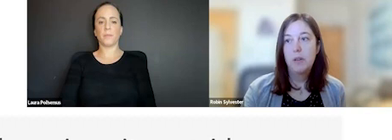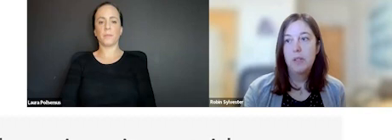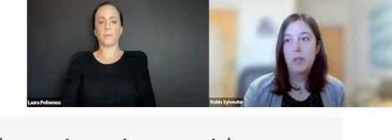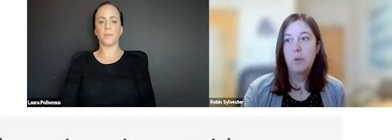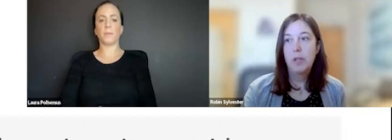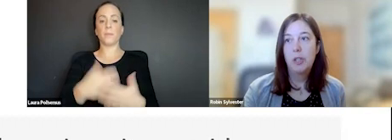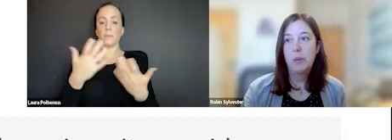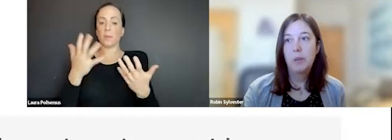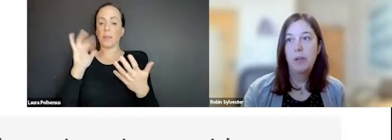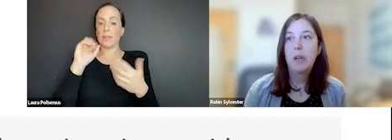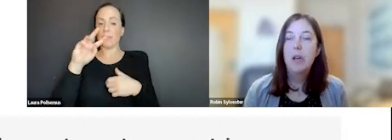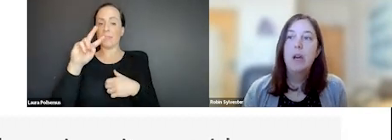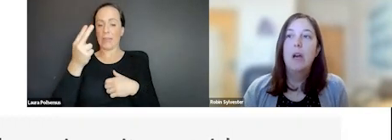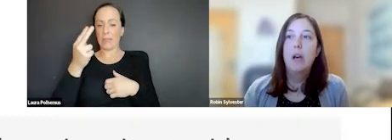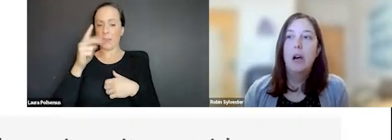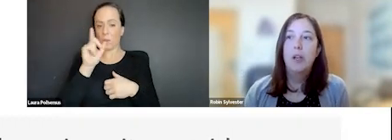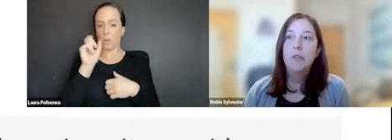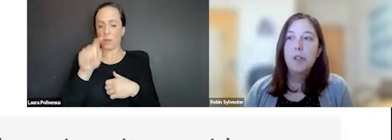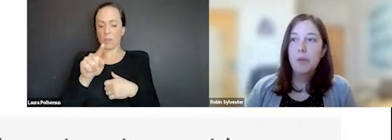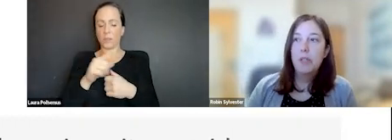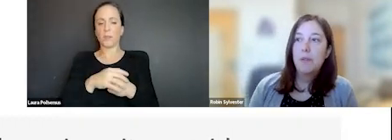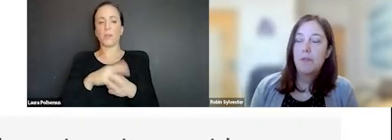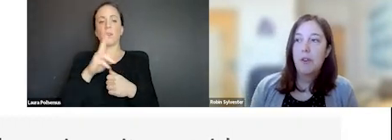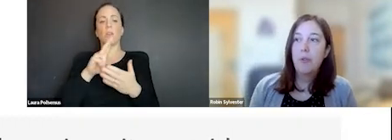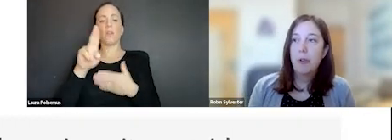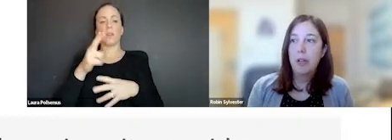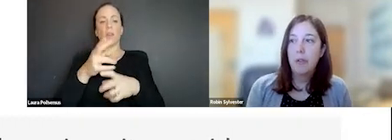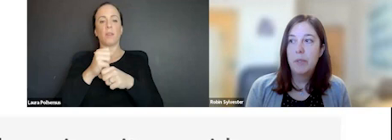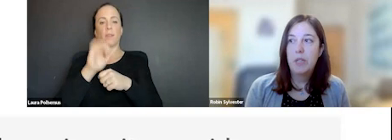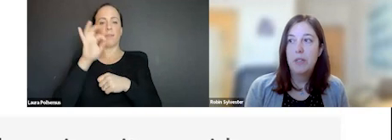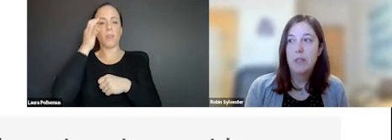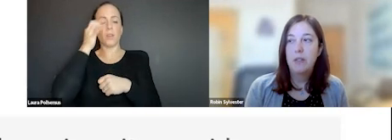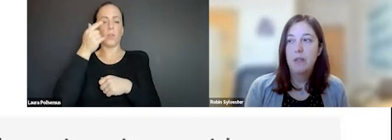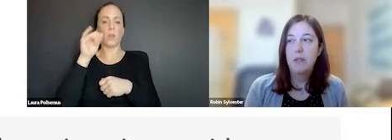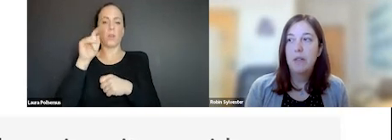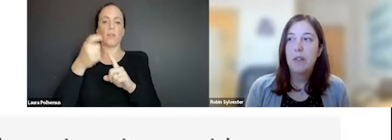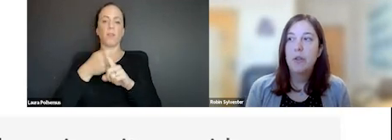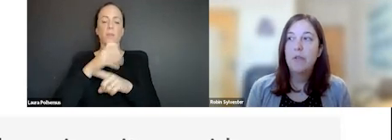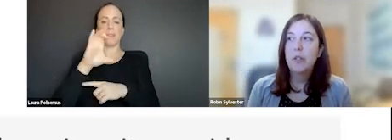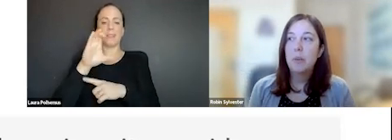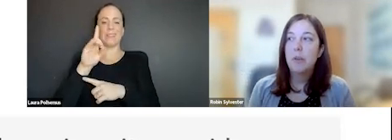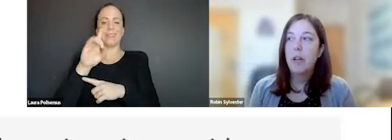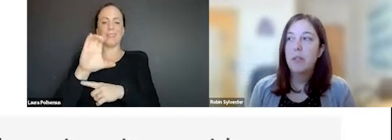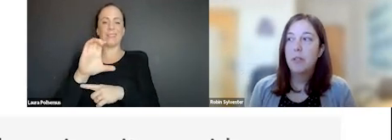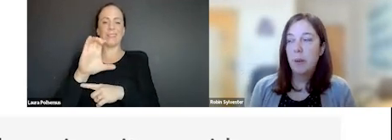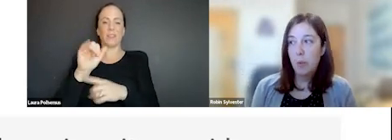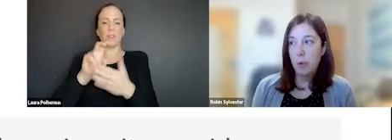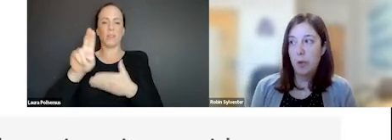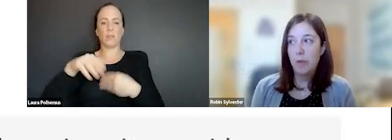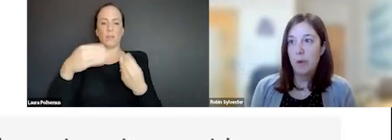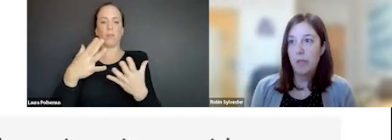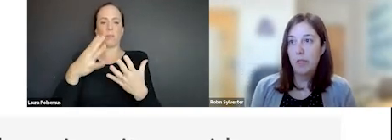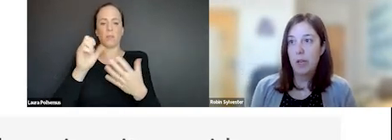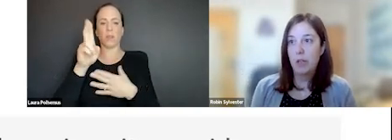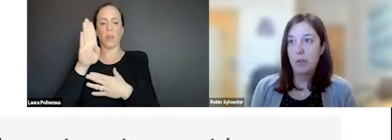So this is our second question. A university receives a federal grant from CDC. The university provides a